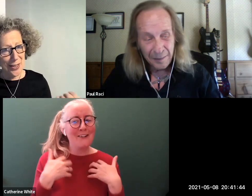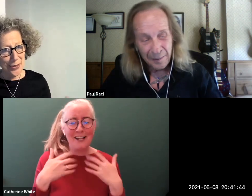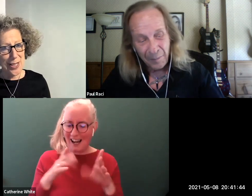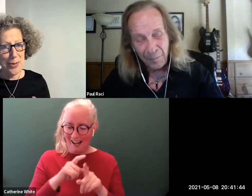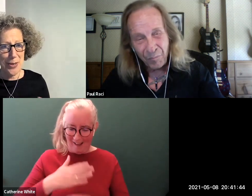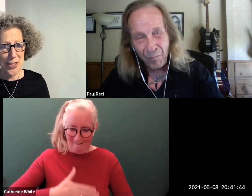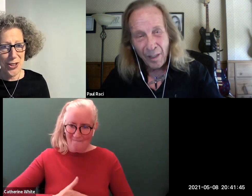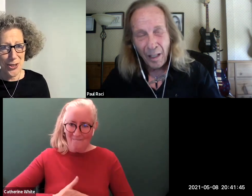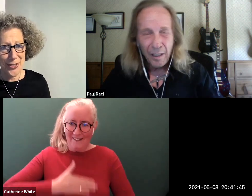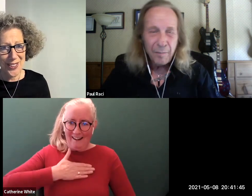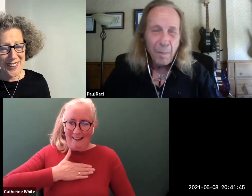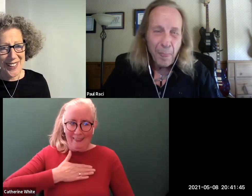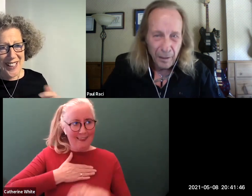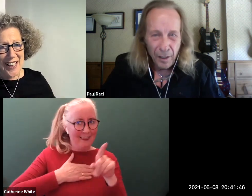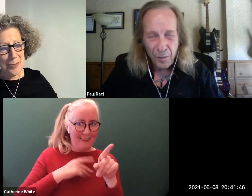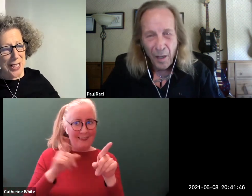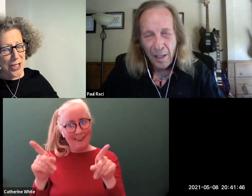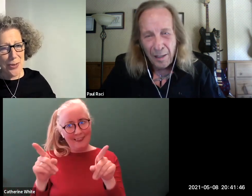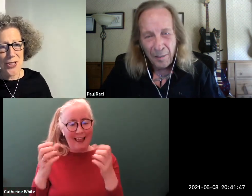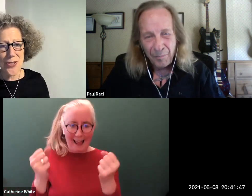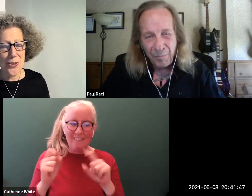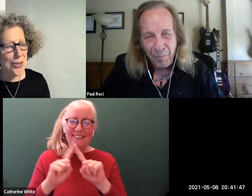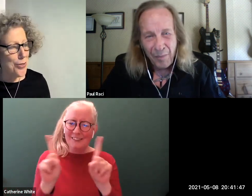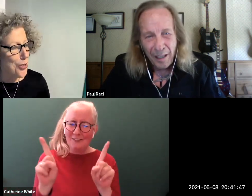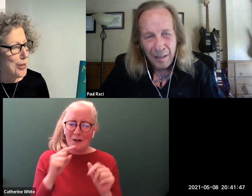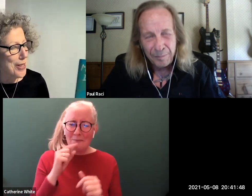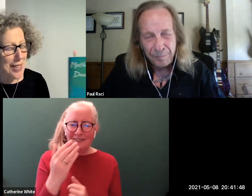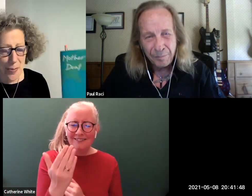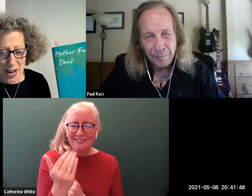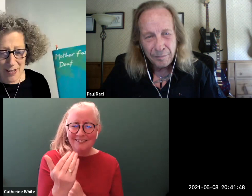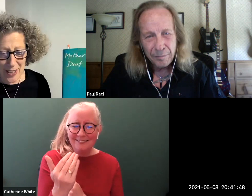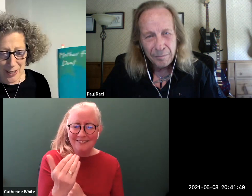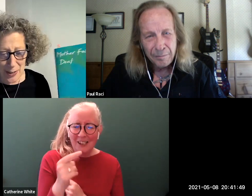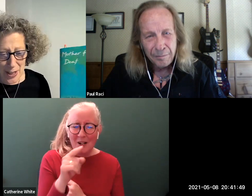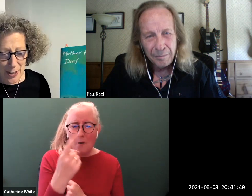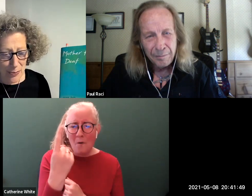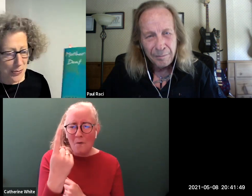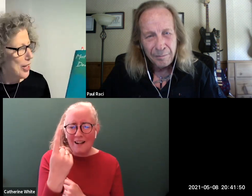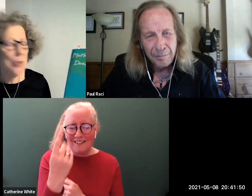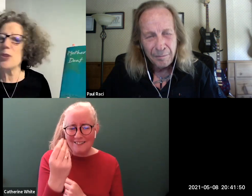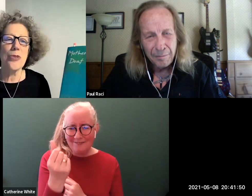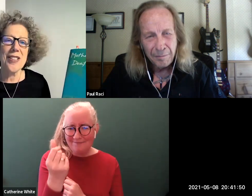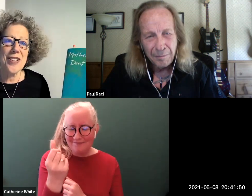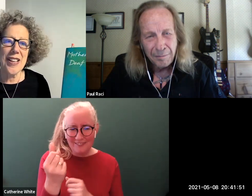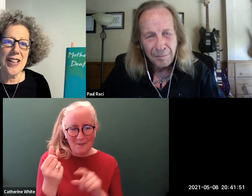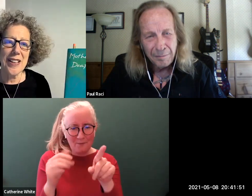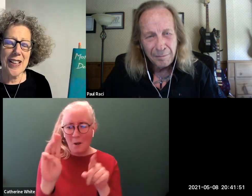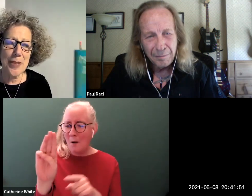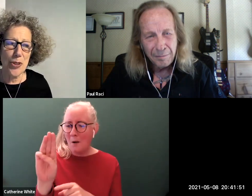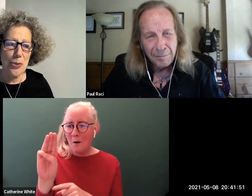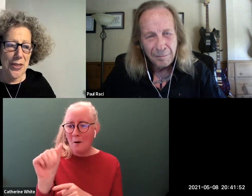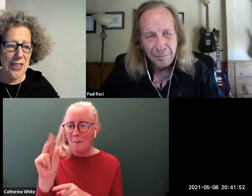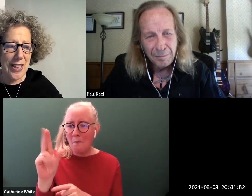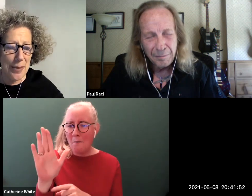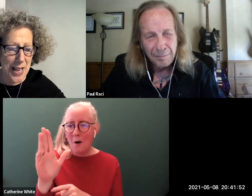the difference between the two. yes. But I just want to draw a parallel. Paul Preston, in his